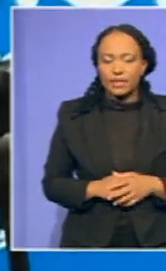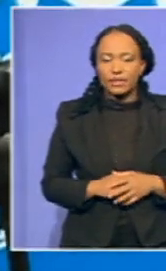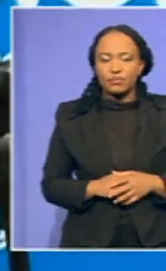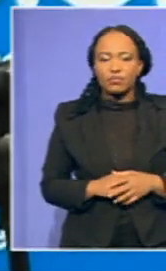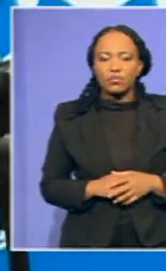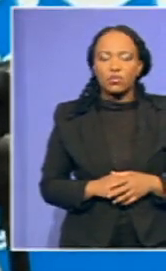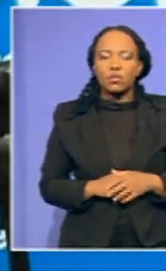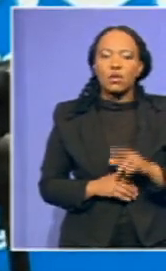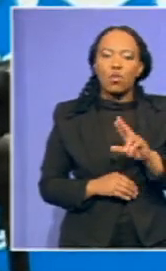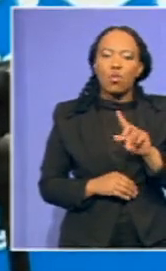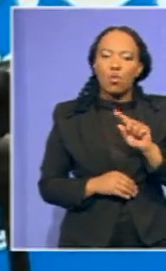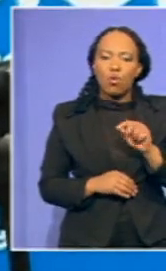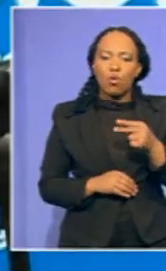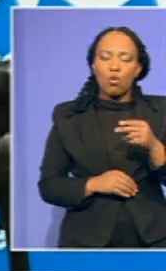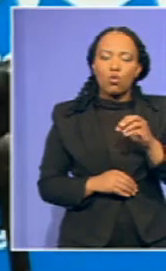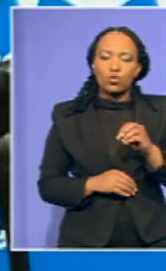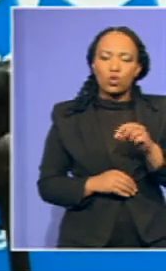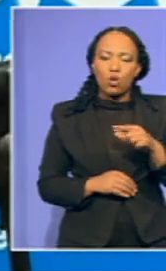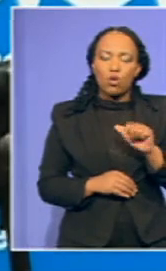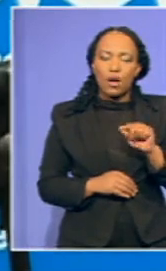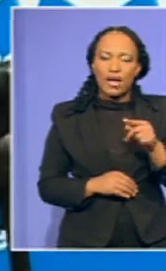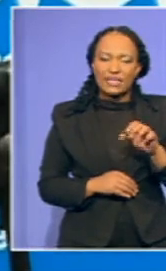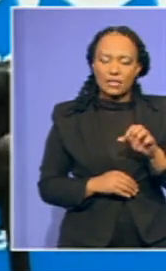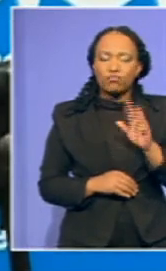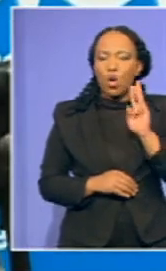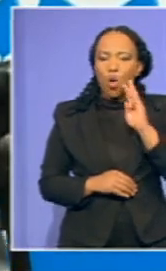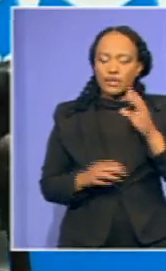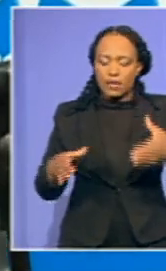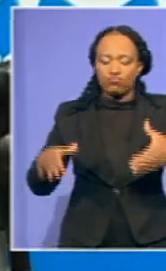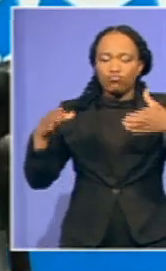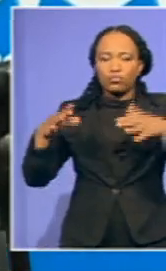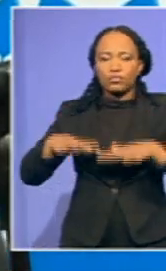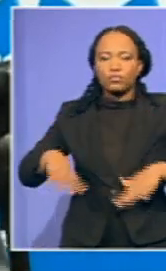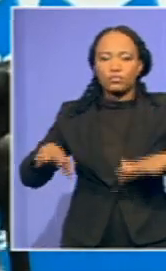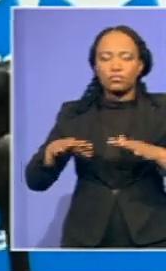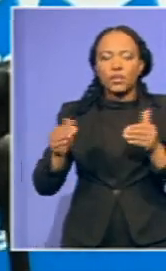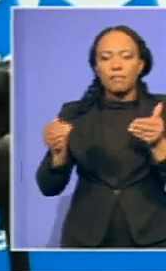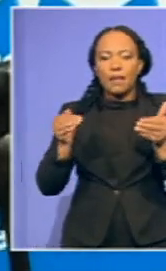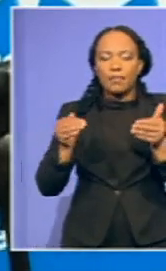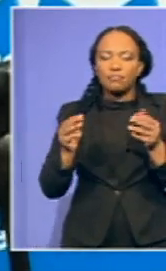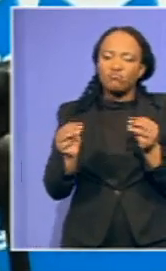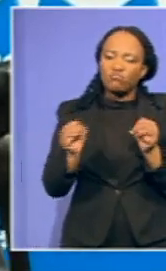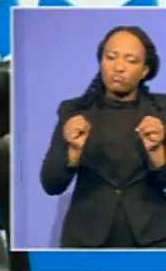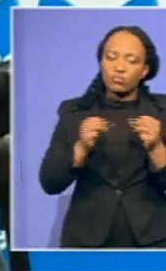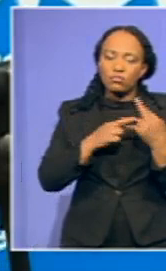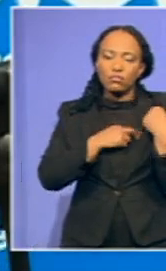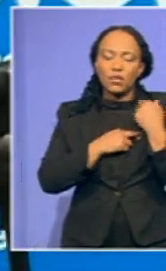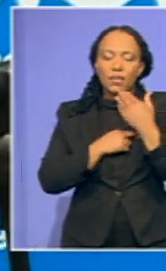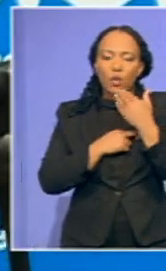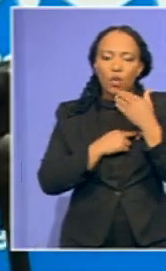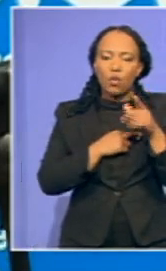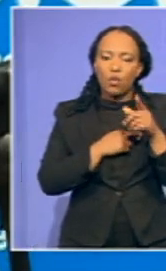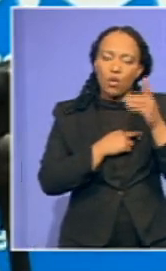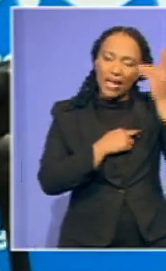Tongat is a plant that is managed by eThekwini, and as Umgeni and eThekwini, we sit on a daily